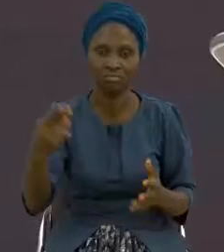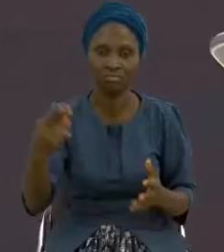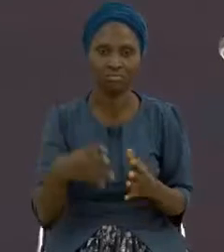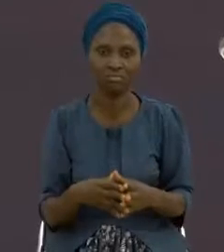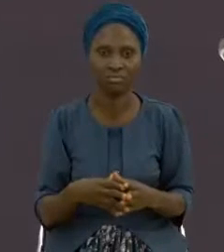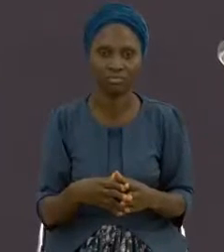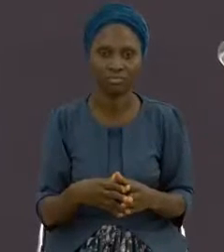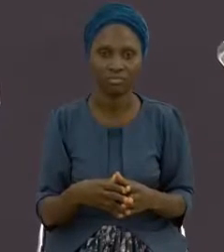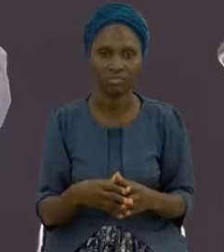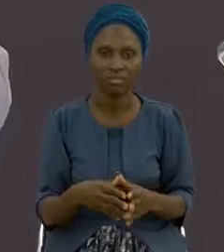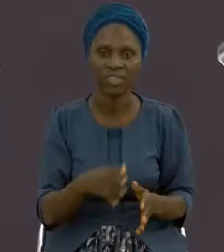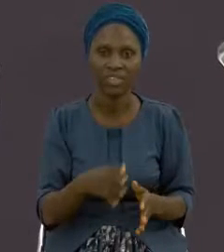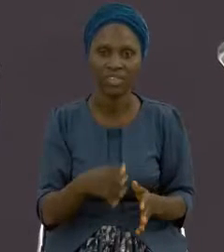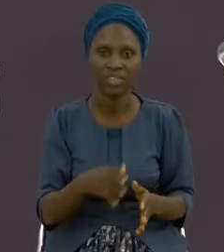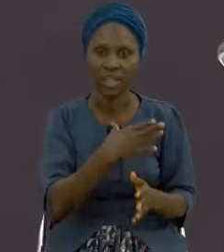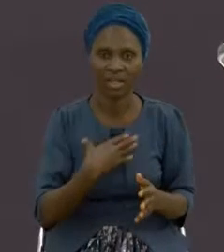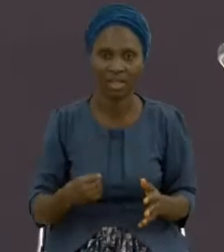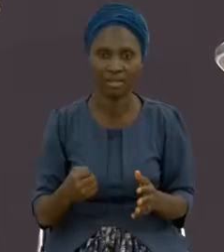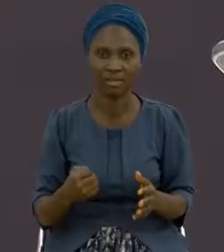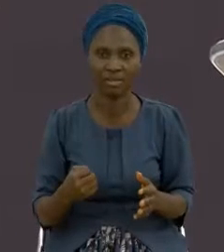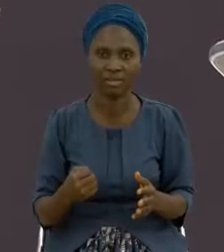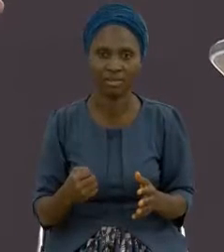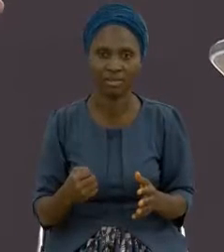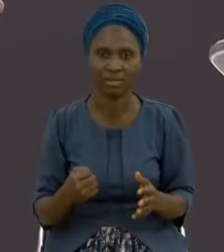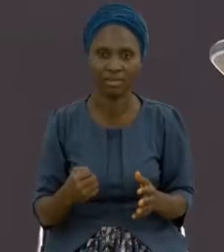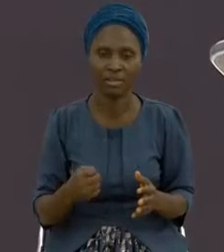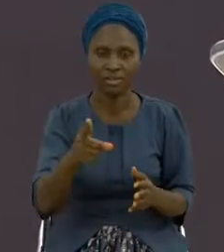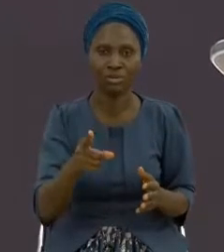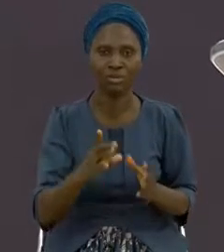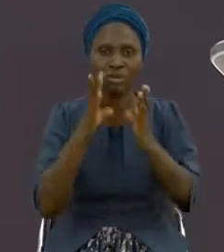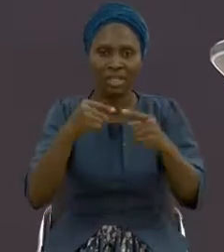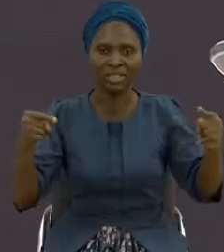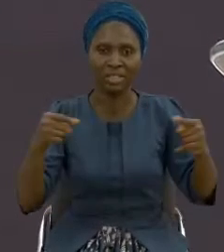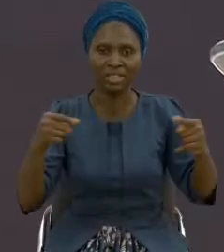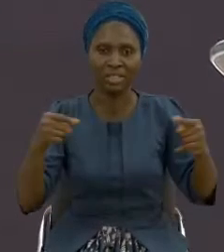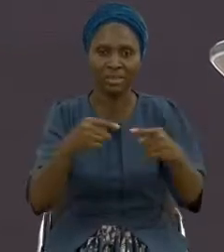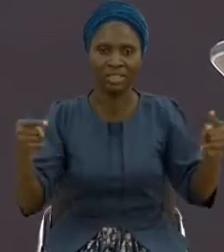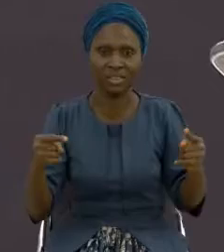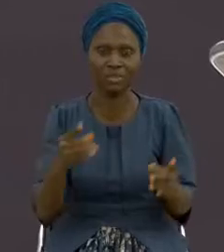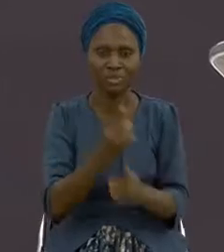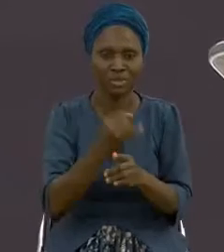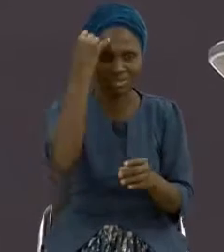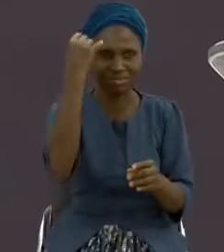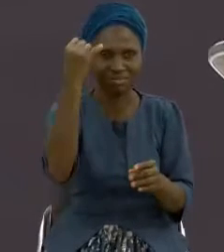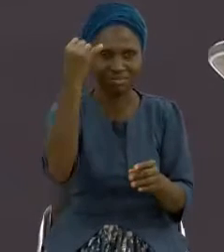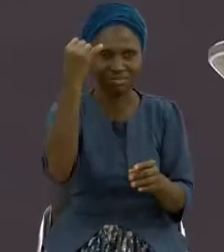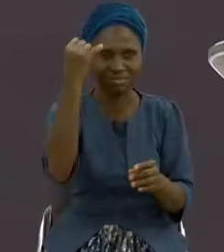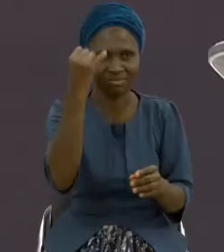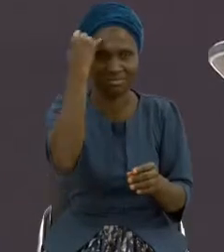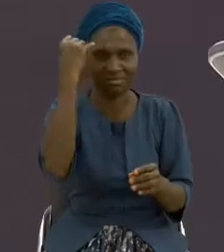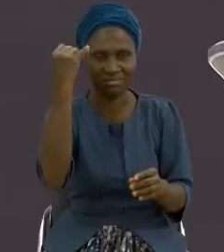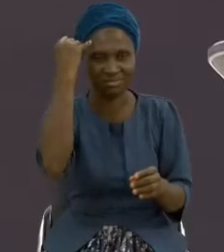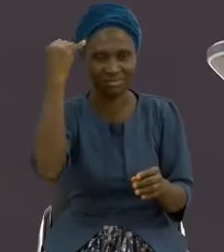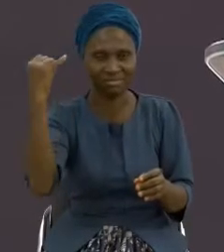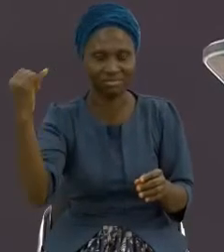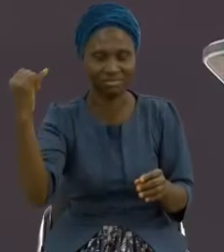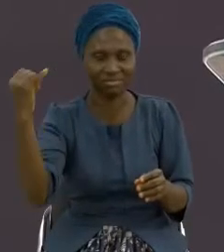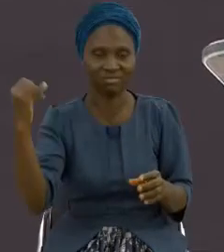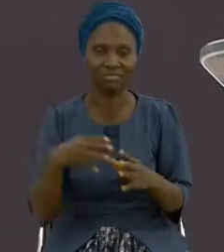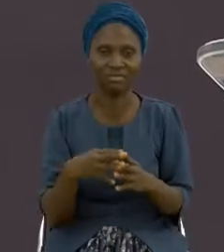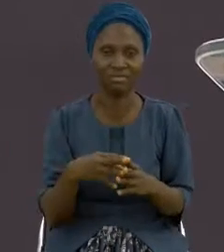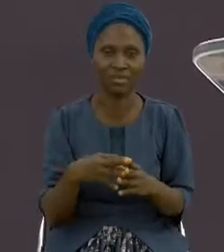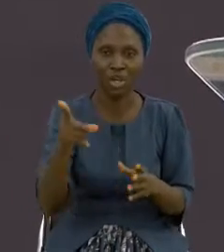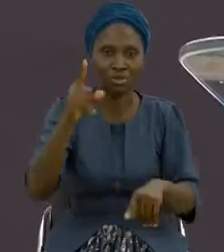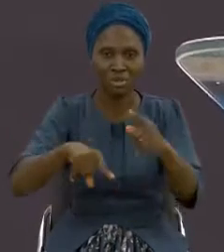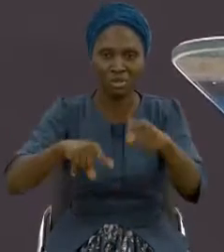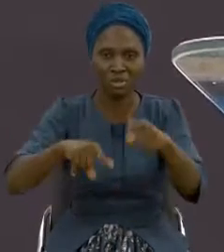enemy, imaginary. And you cannot go out. You cannot do what you want to do. Not